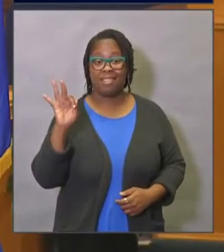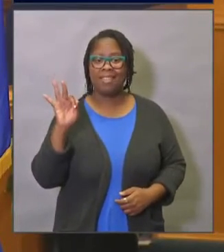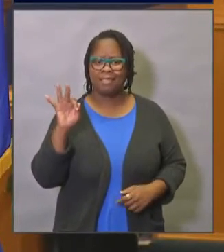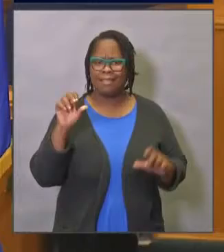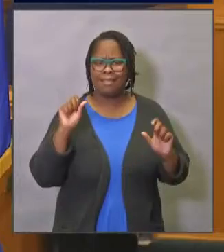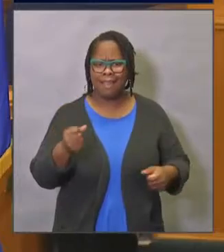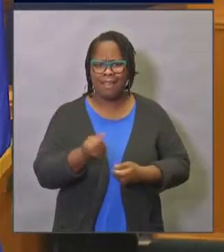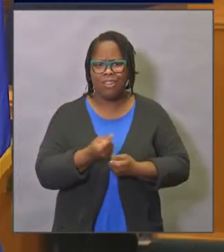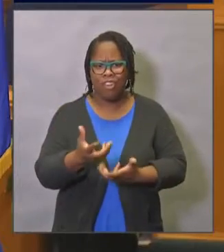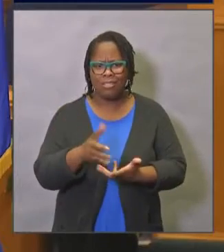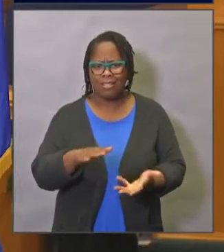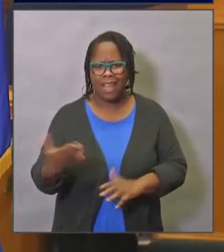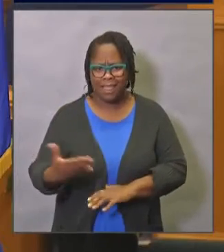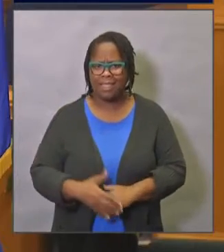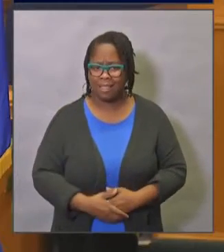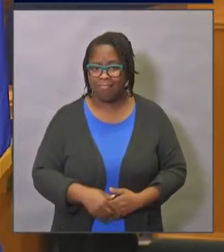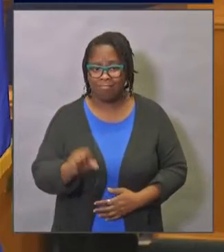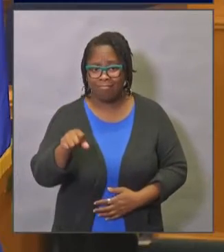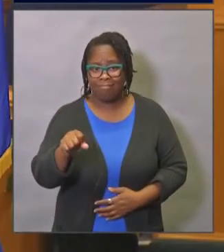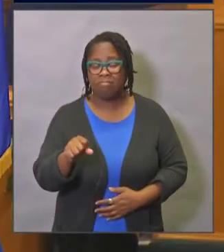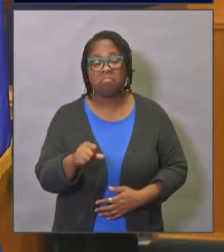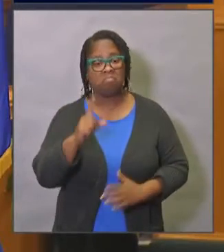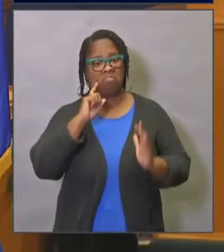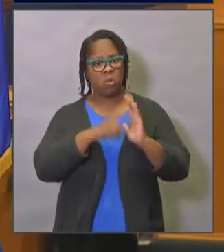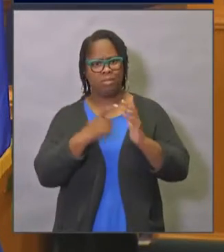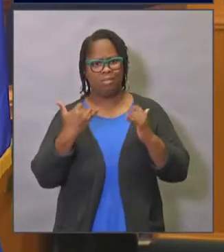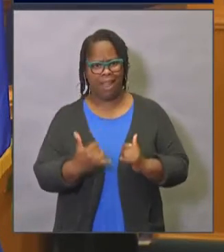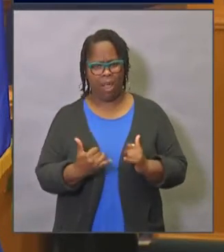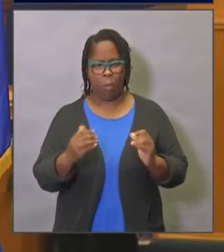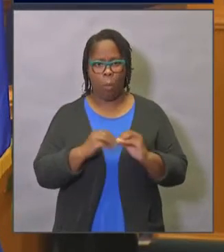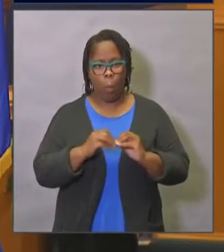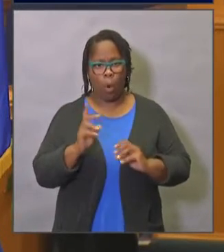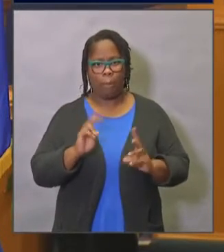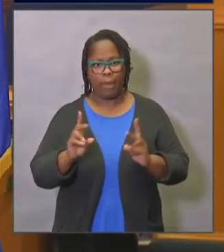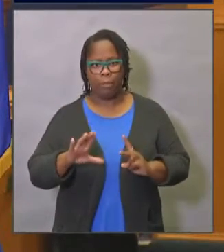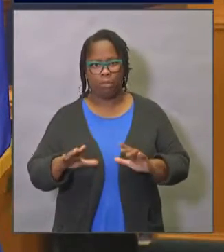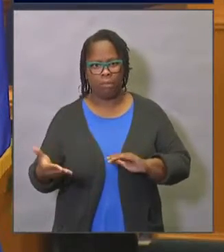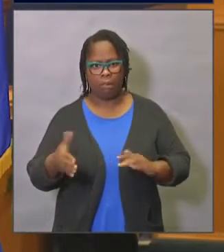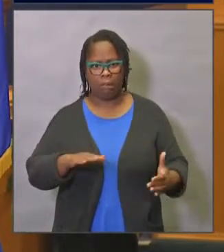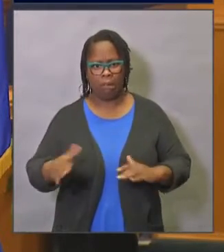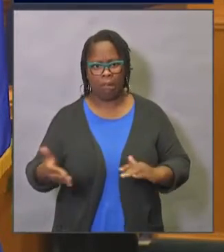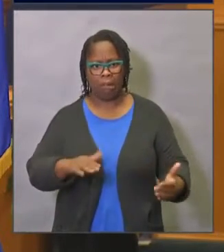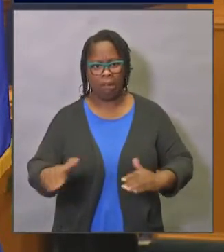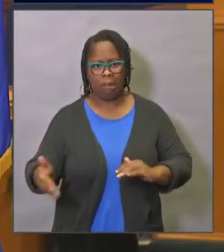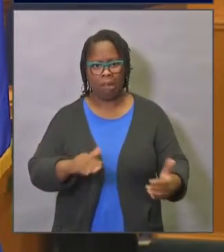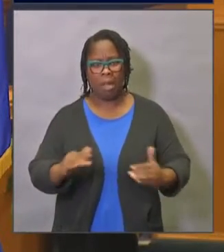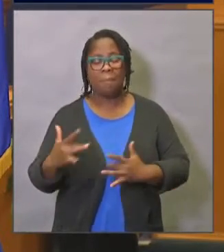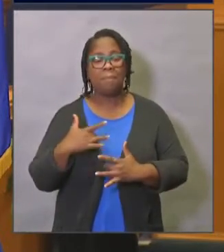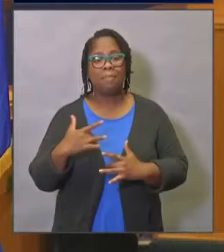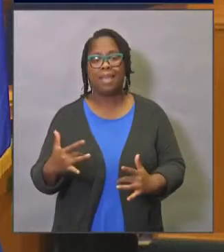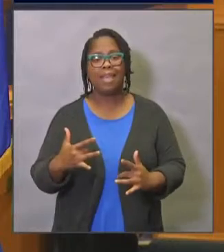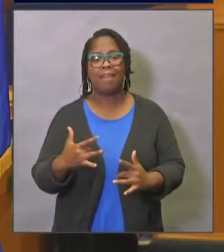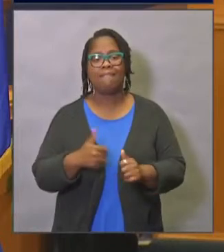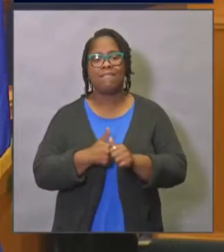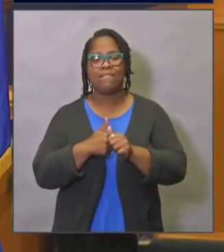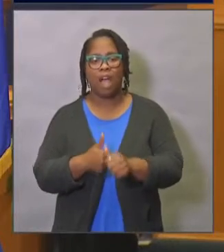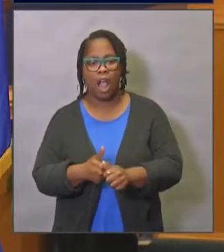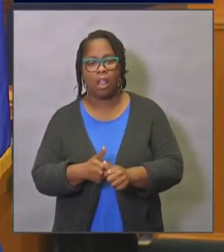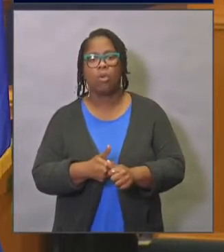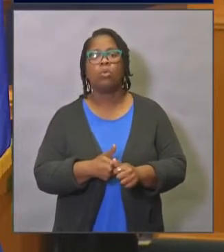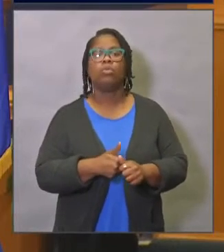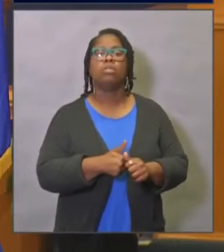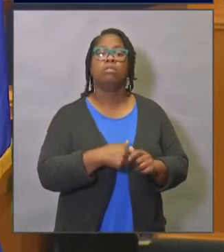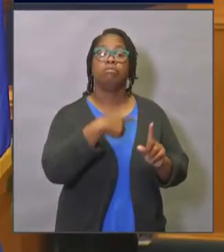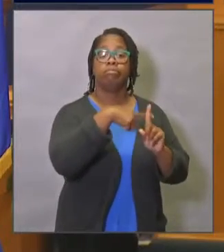deadly. And the increase in deaths that we're seeing are often lag behind. I don't think that is in any